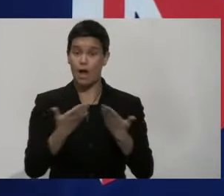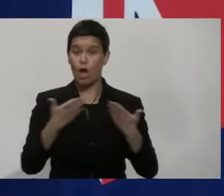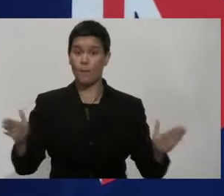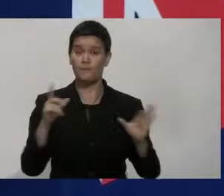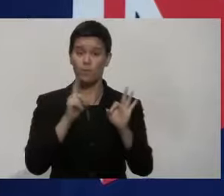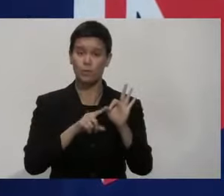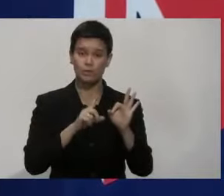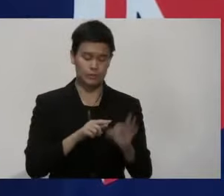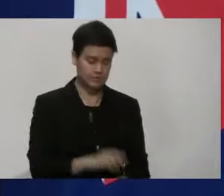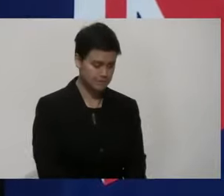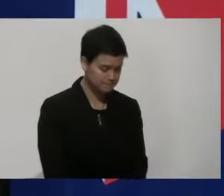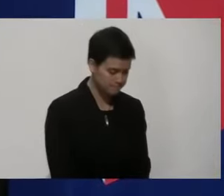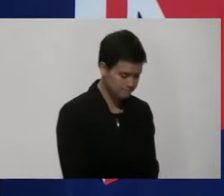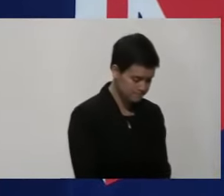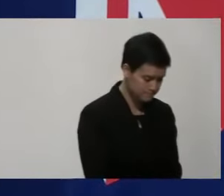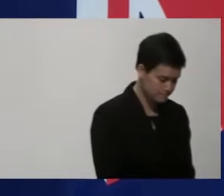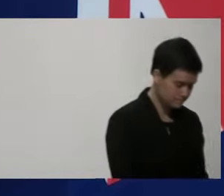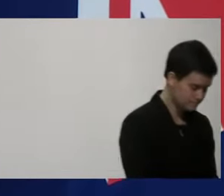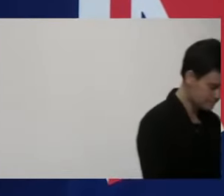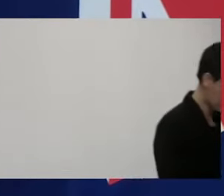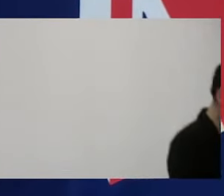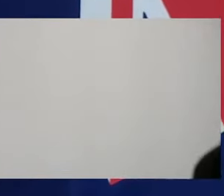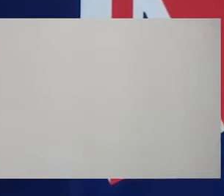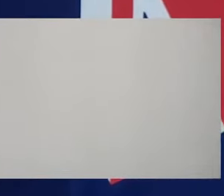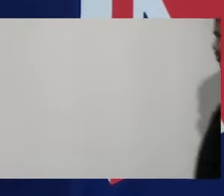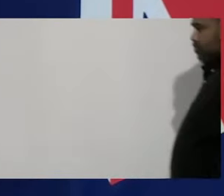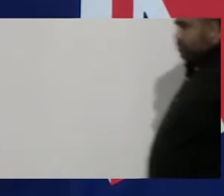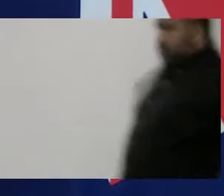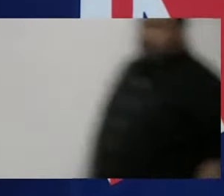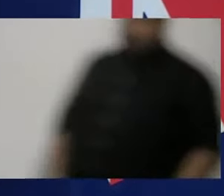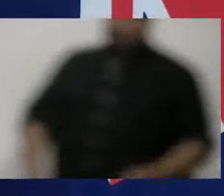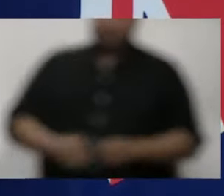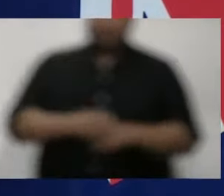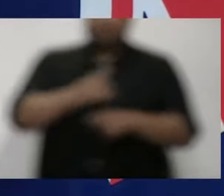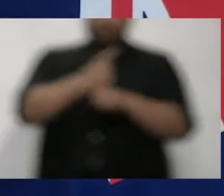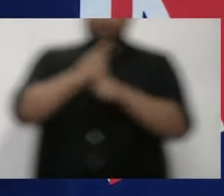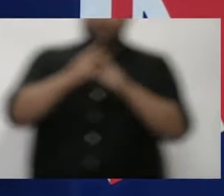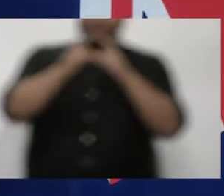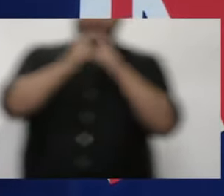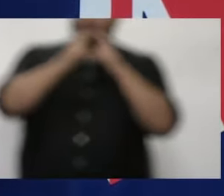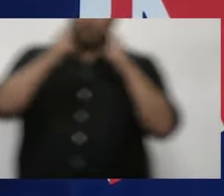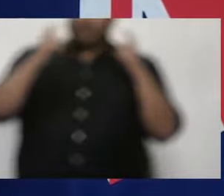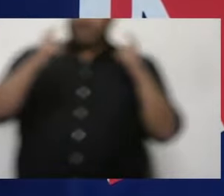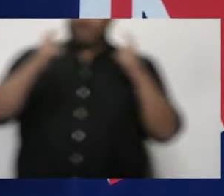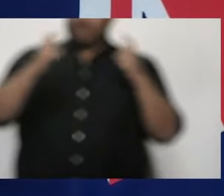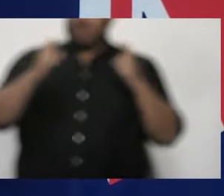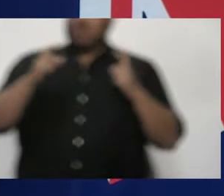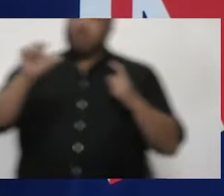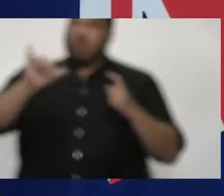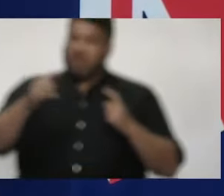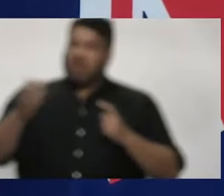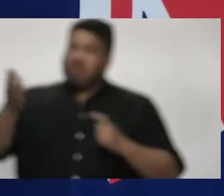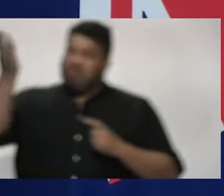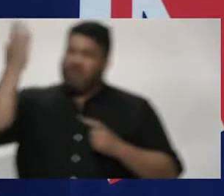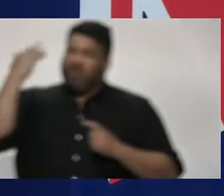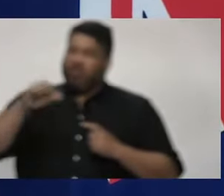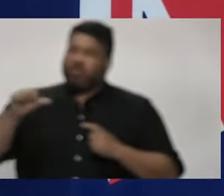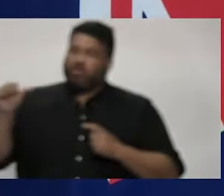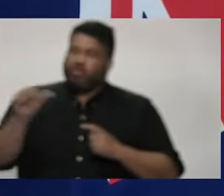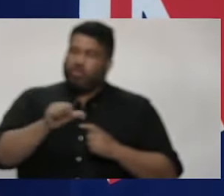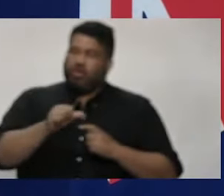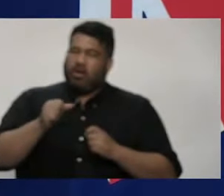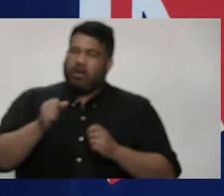Minister, with the mask wearing, do you regret not making it mandatory on some forms of public transport earlier, because that